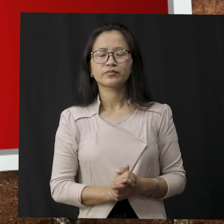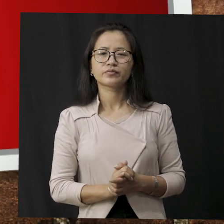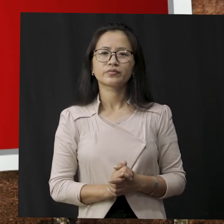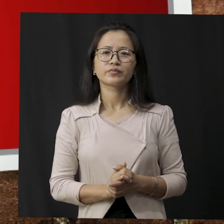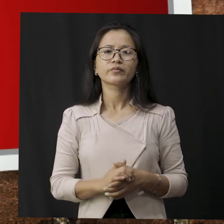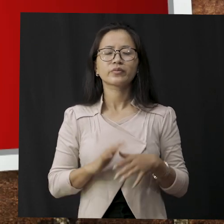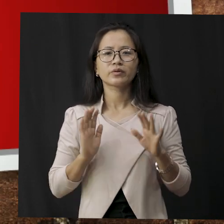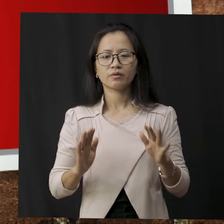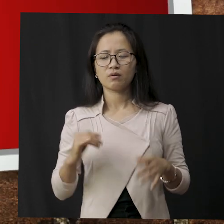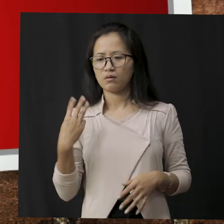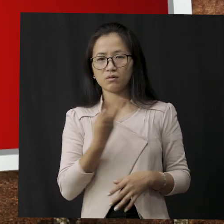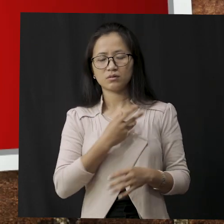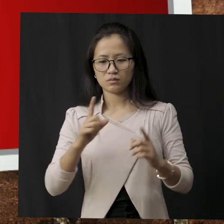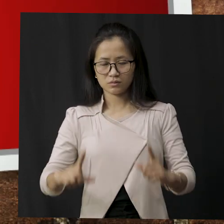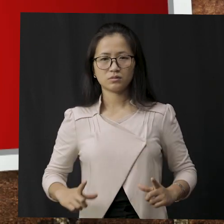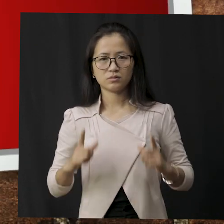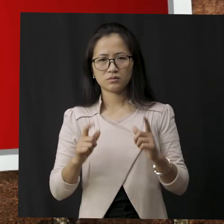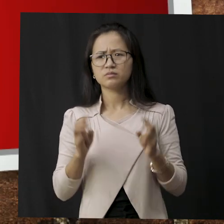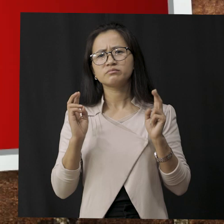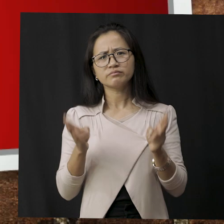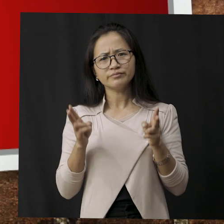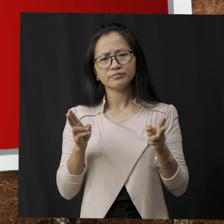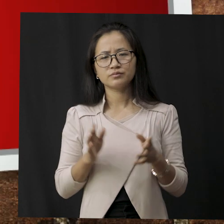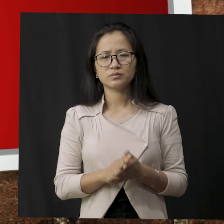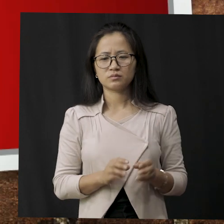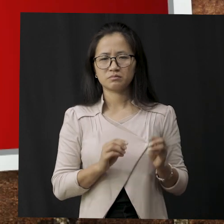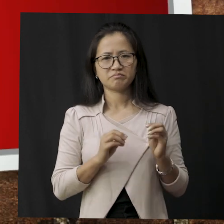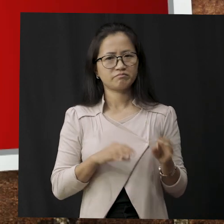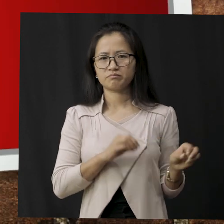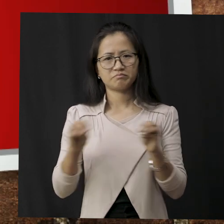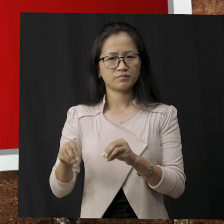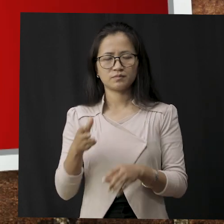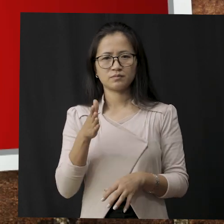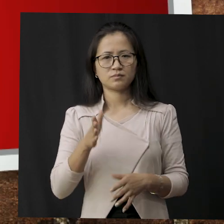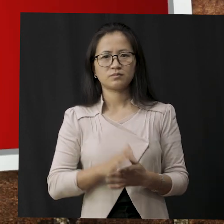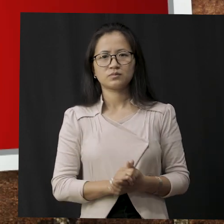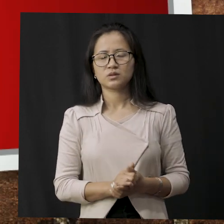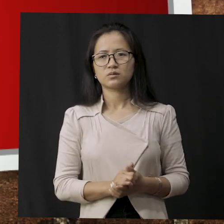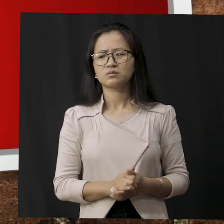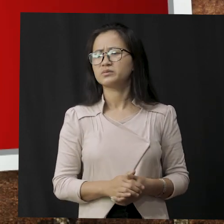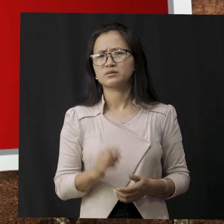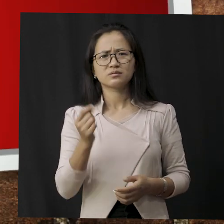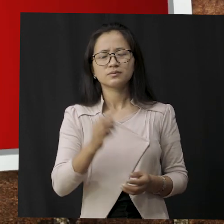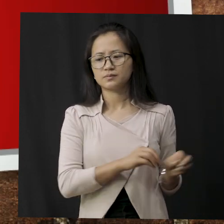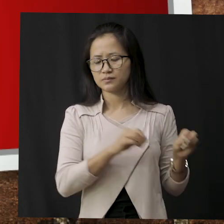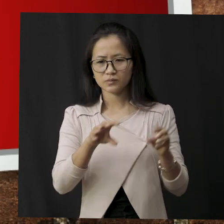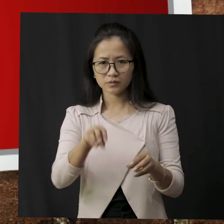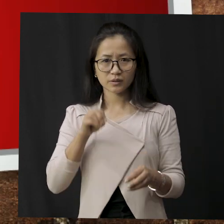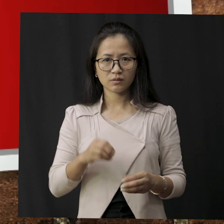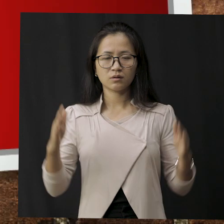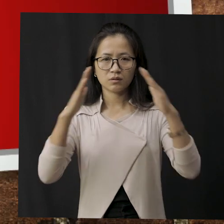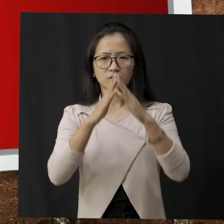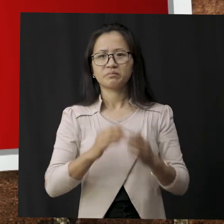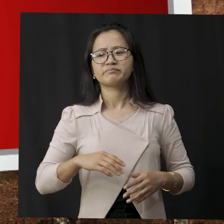Okay, so our houses that we live in, normally these are not movable, right? Because we cannot just move, we cannot just take our